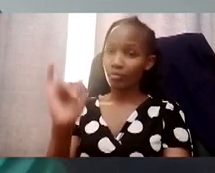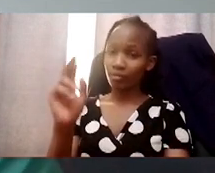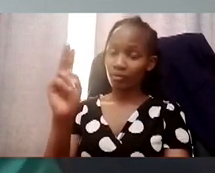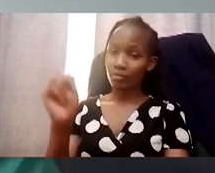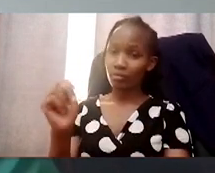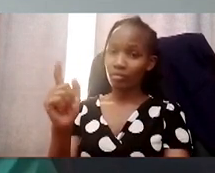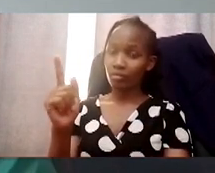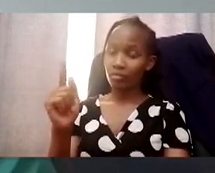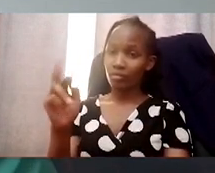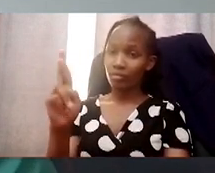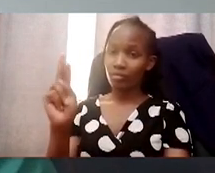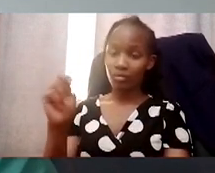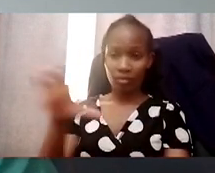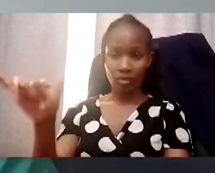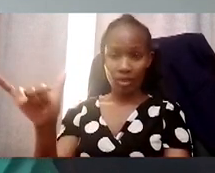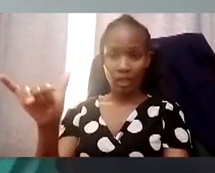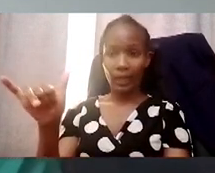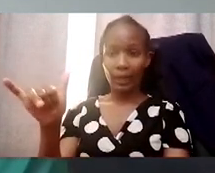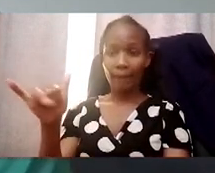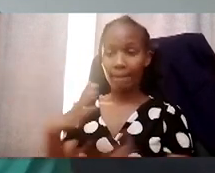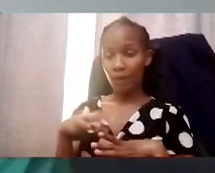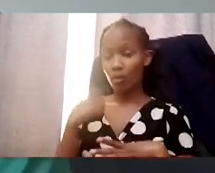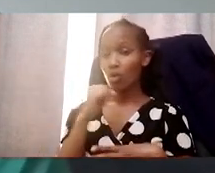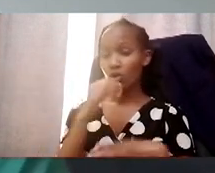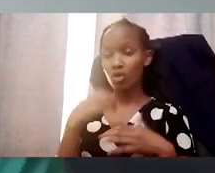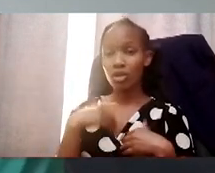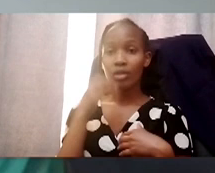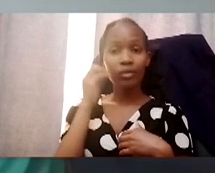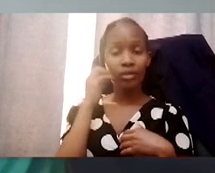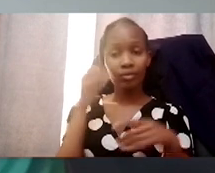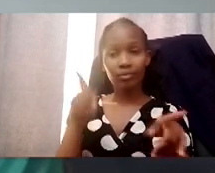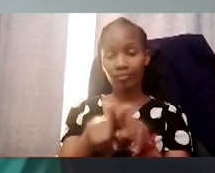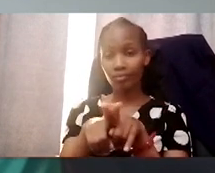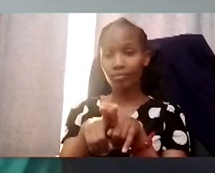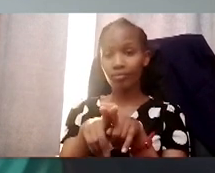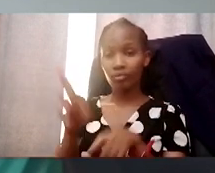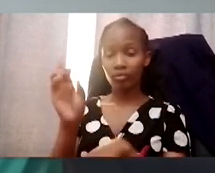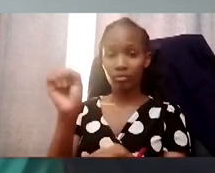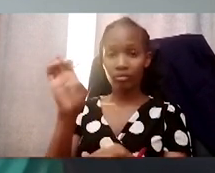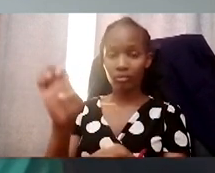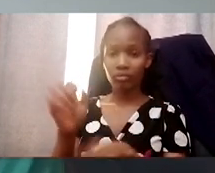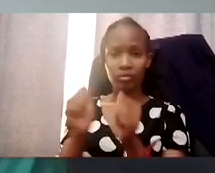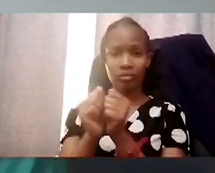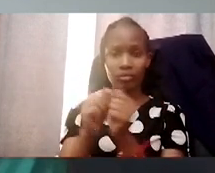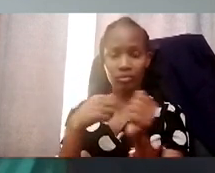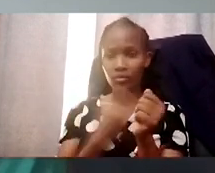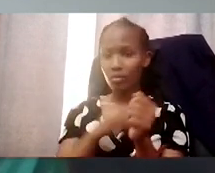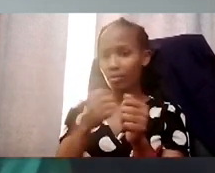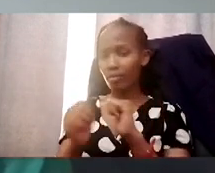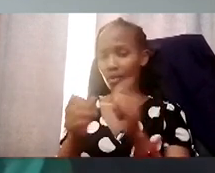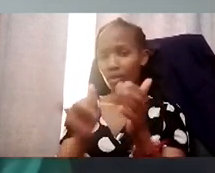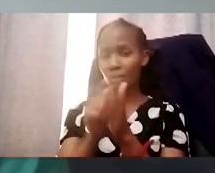those ones fall under the UN Refugee Agency. Okay, Rose, if you're still with us, what other sports do you participate in?